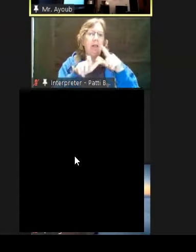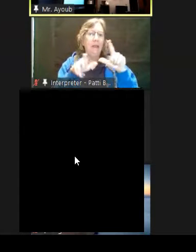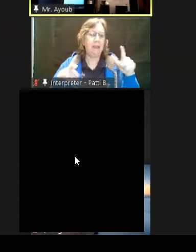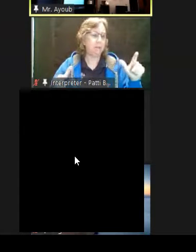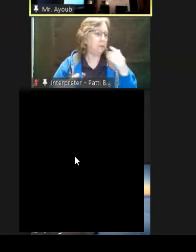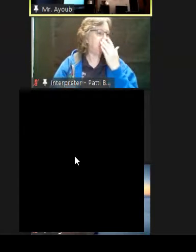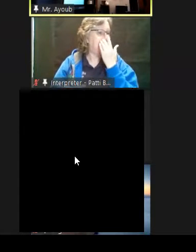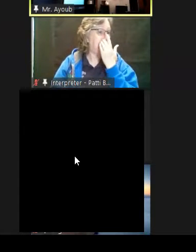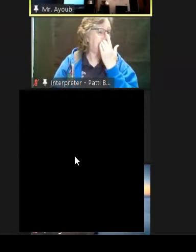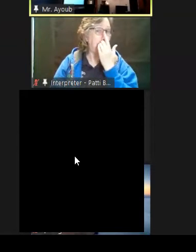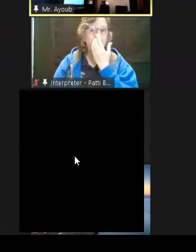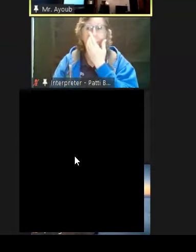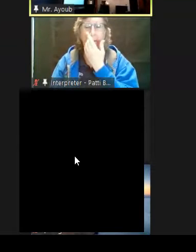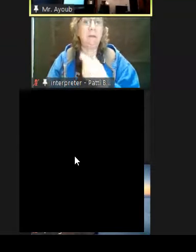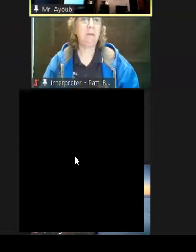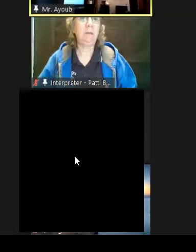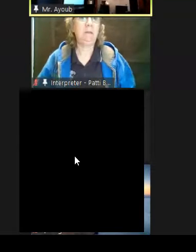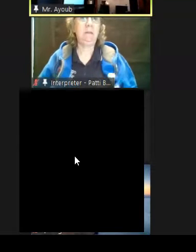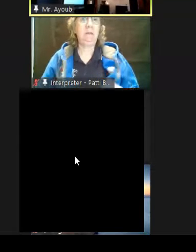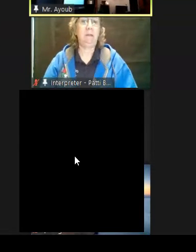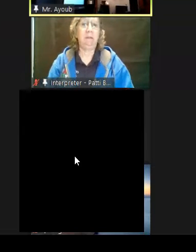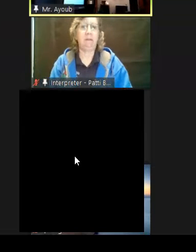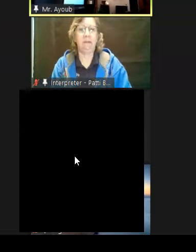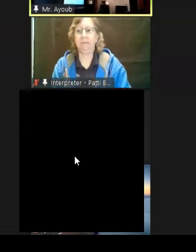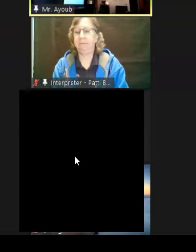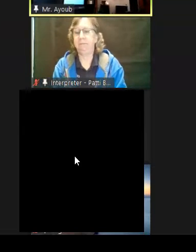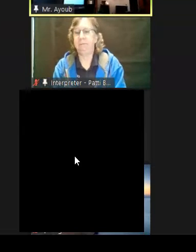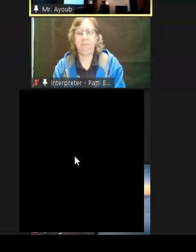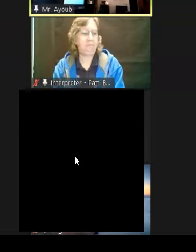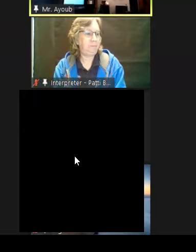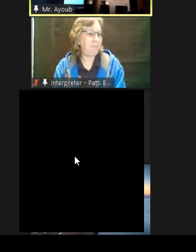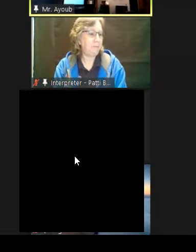Hypertext markup language.